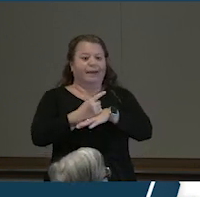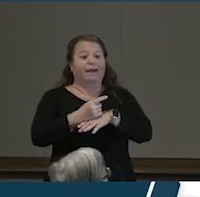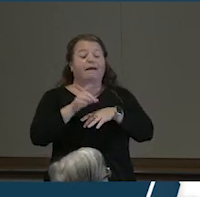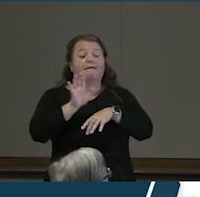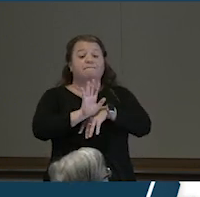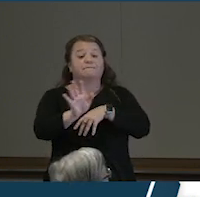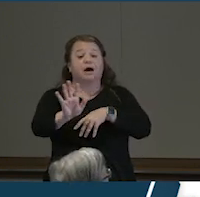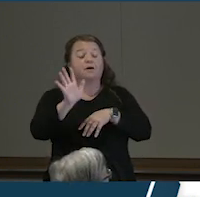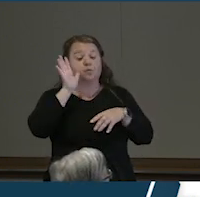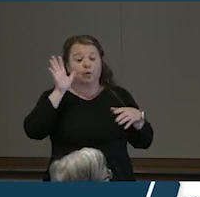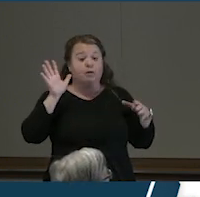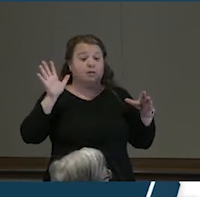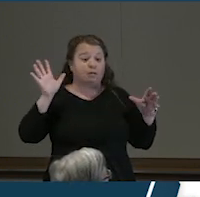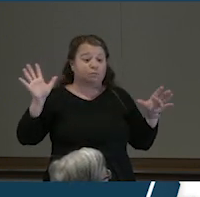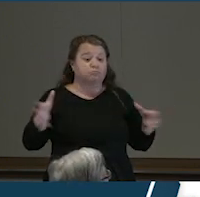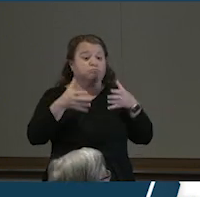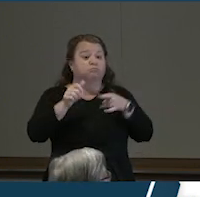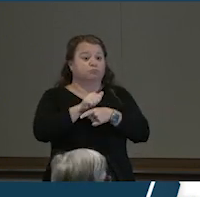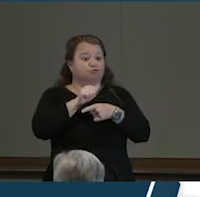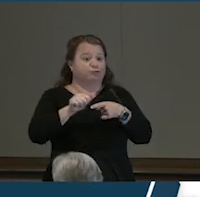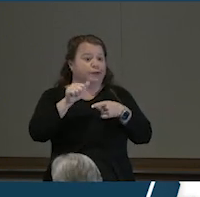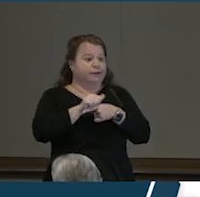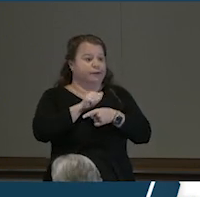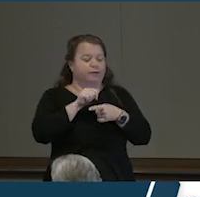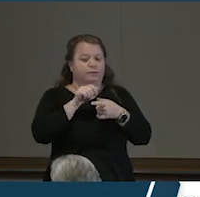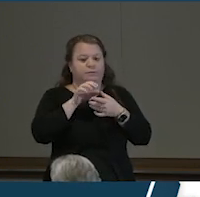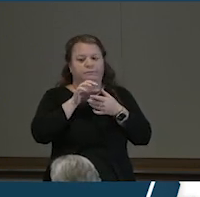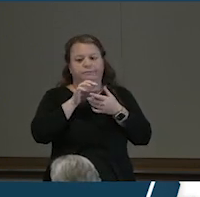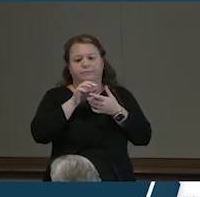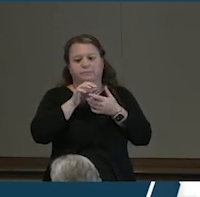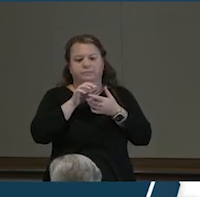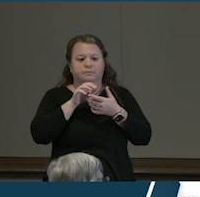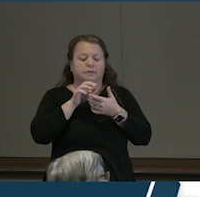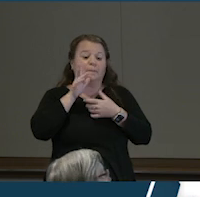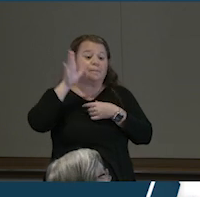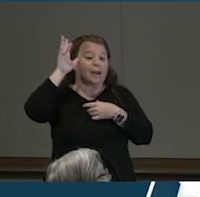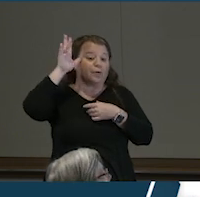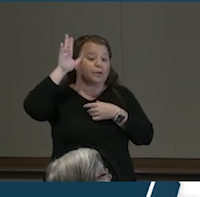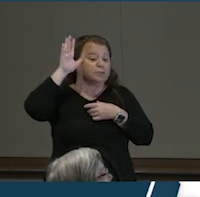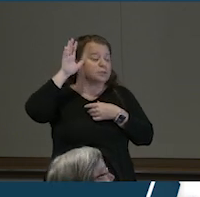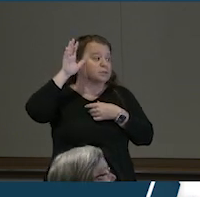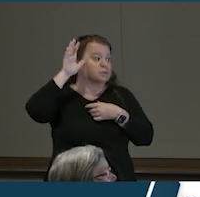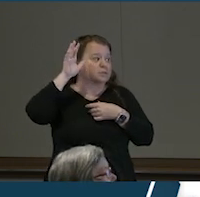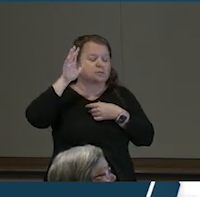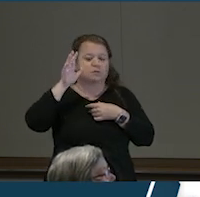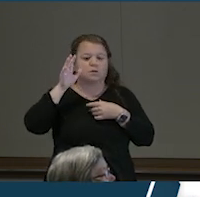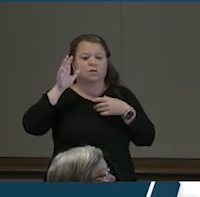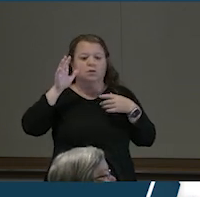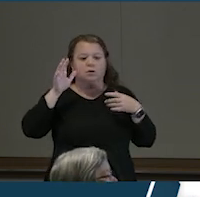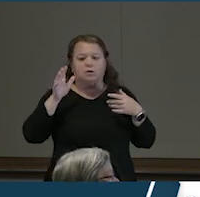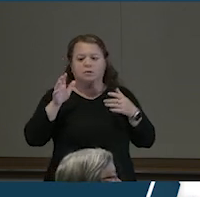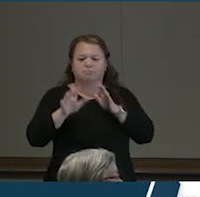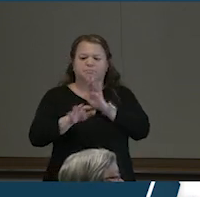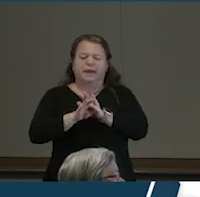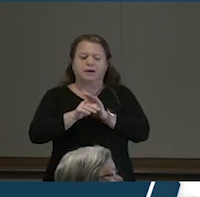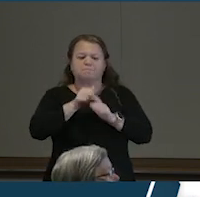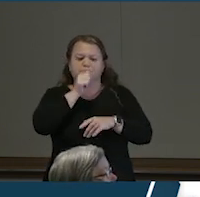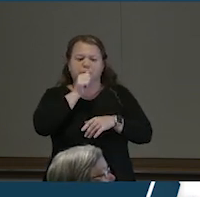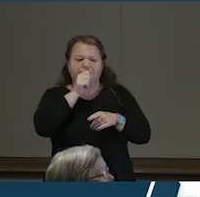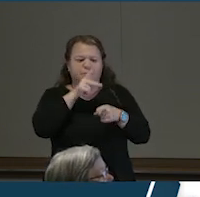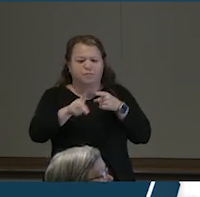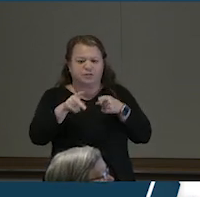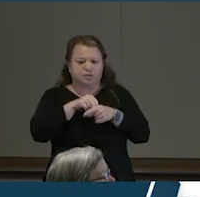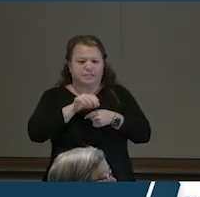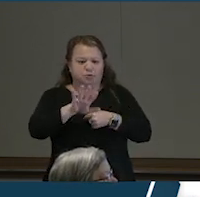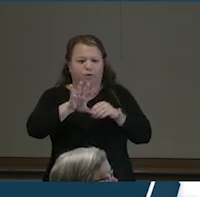doing a training on specifically to parents who choose to have private professionals such as RBTs in your